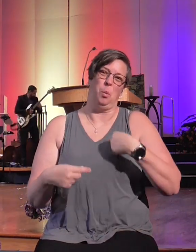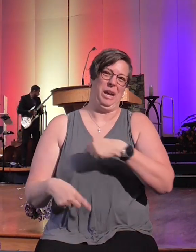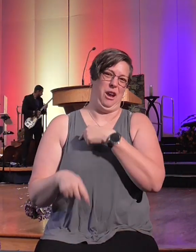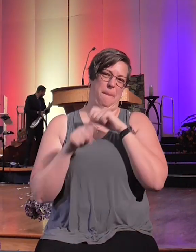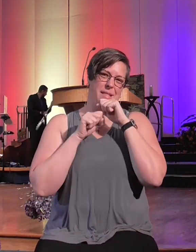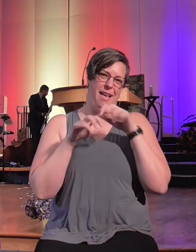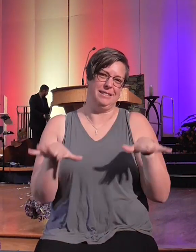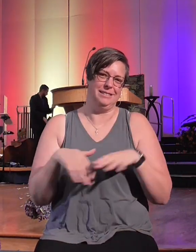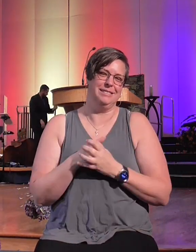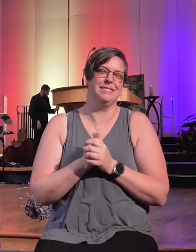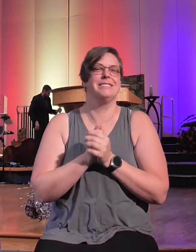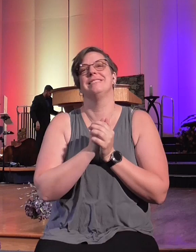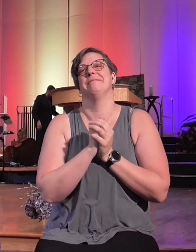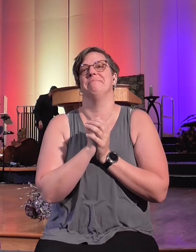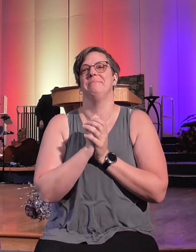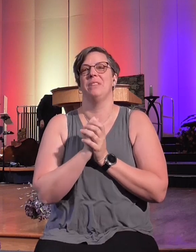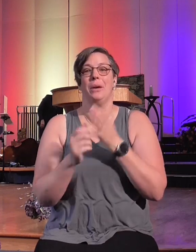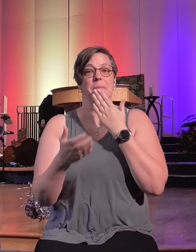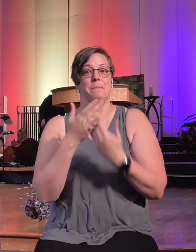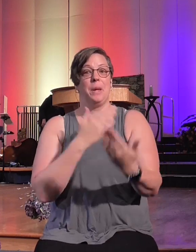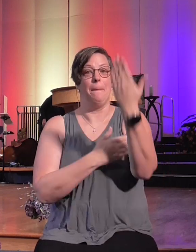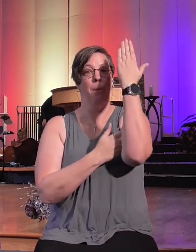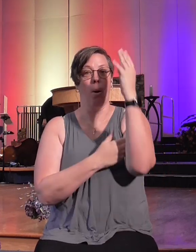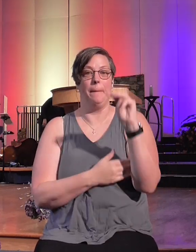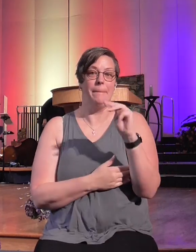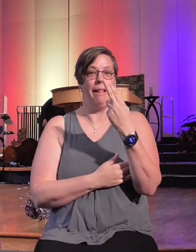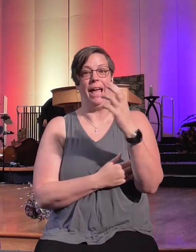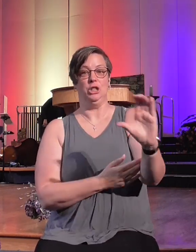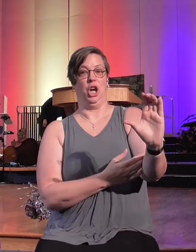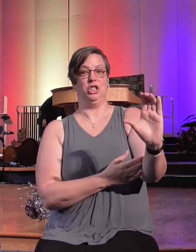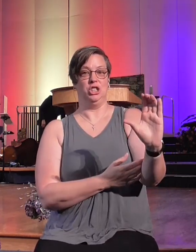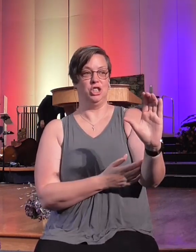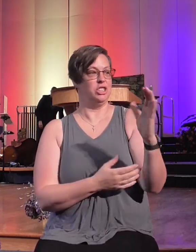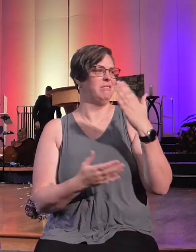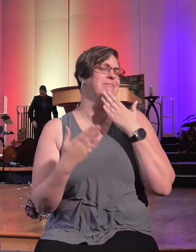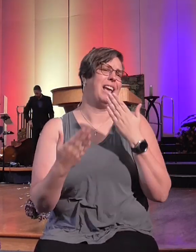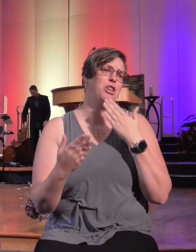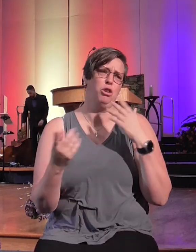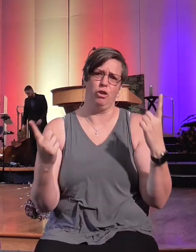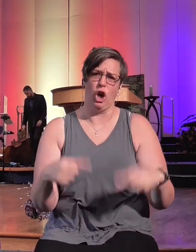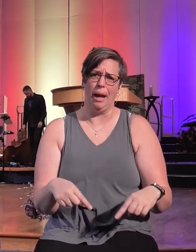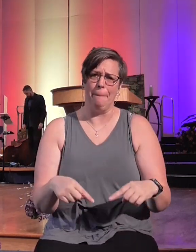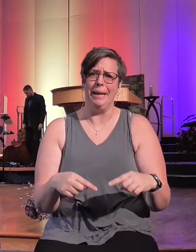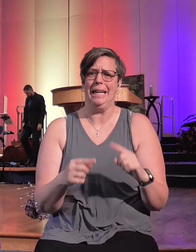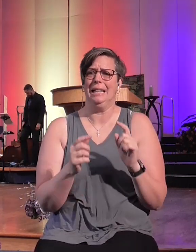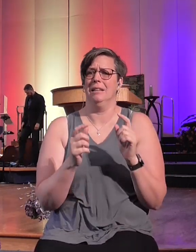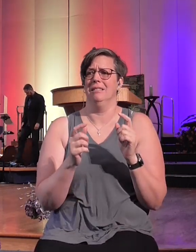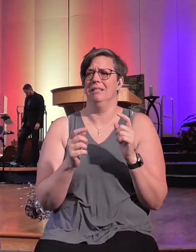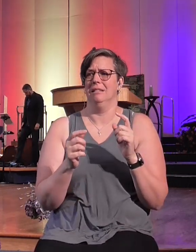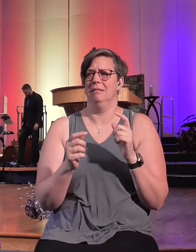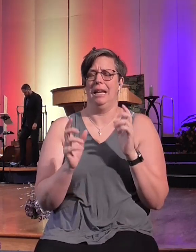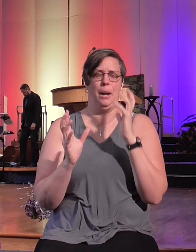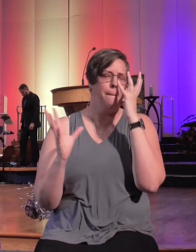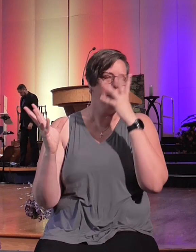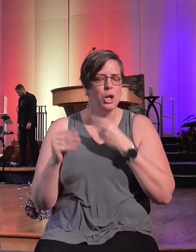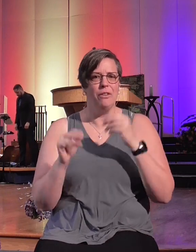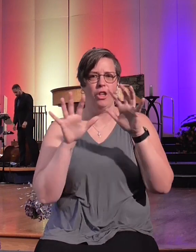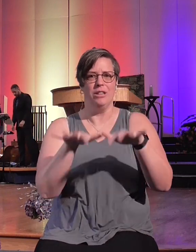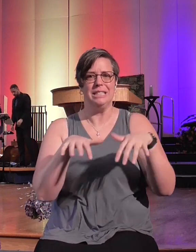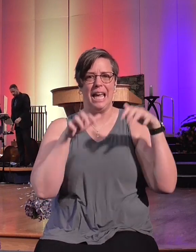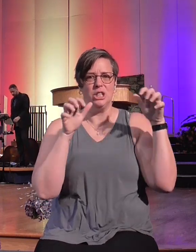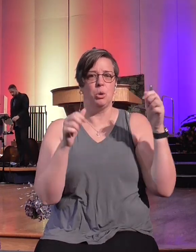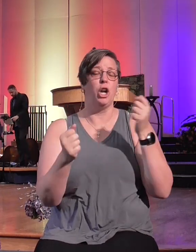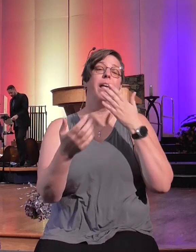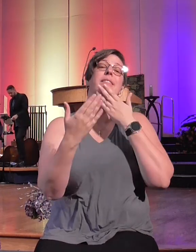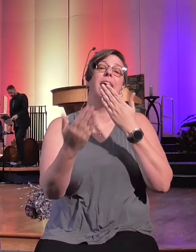blessed. Good morning, Mile High Church. Thank you so much for being here with us in our beautiful teal sanctuary, and thank you to